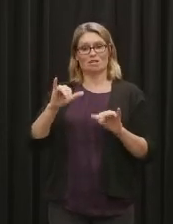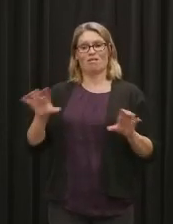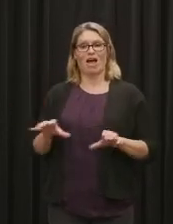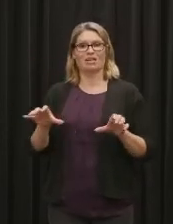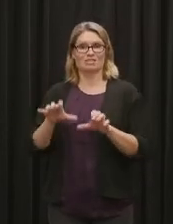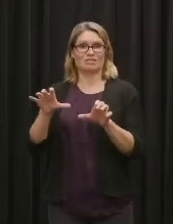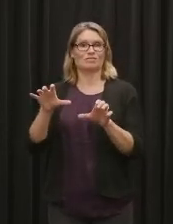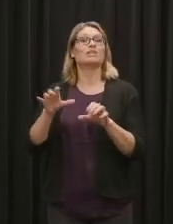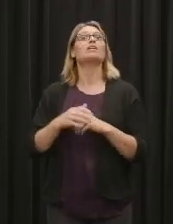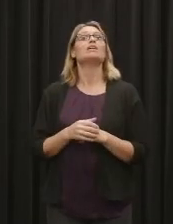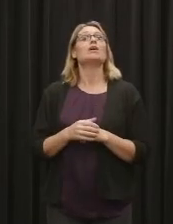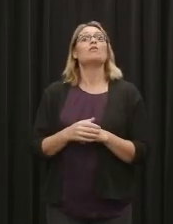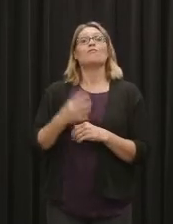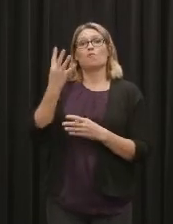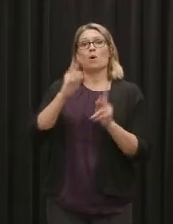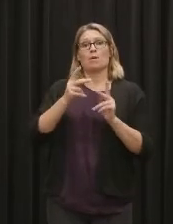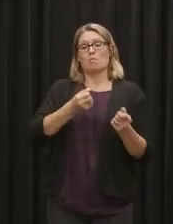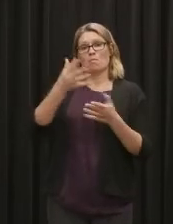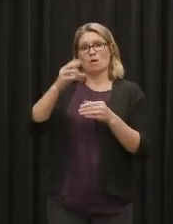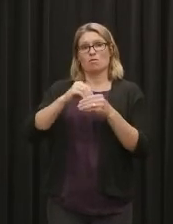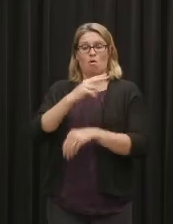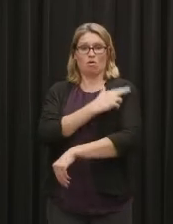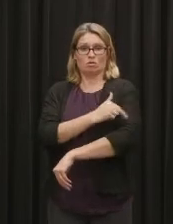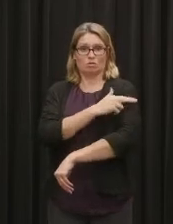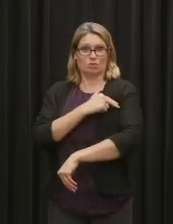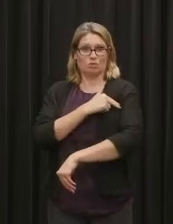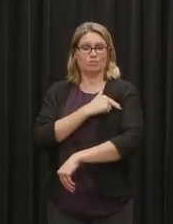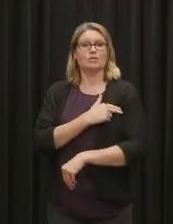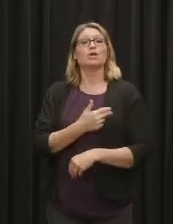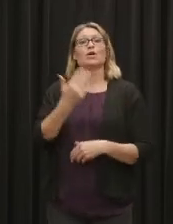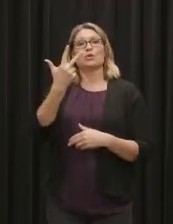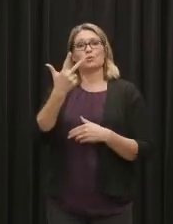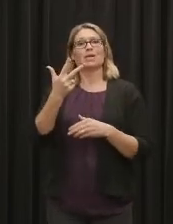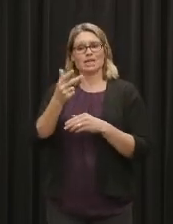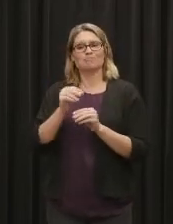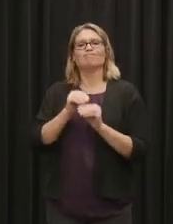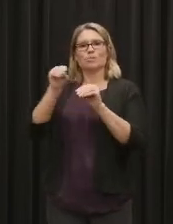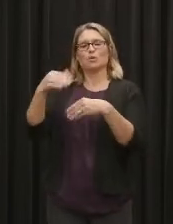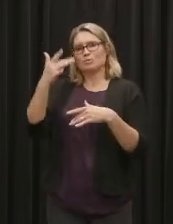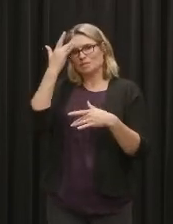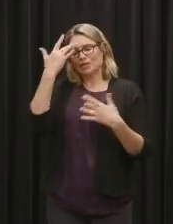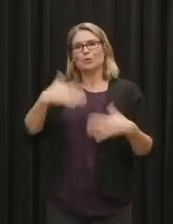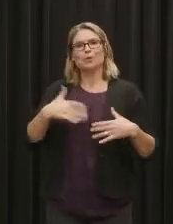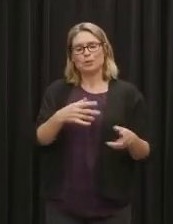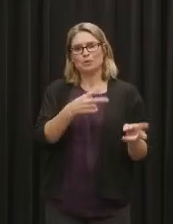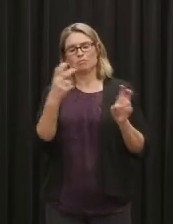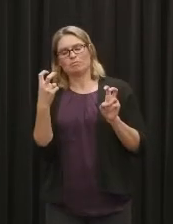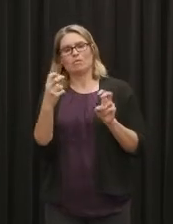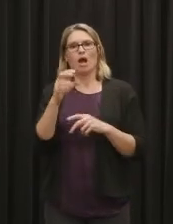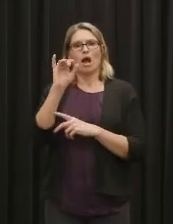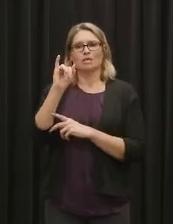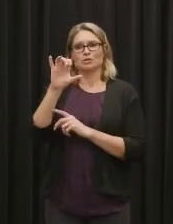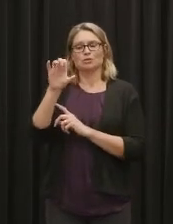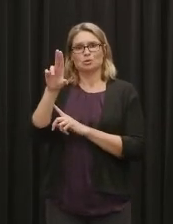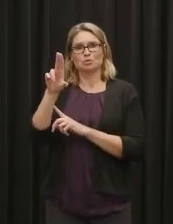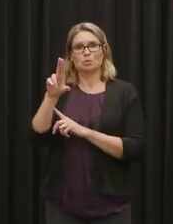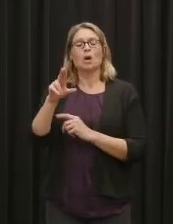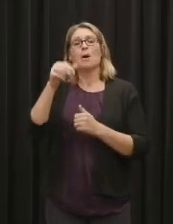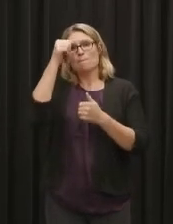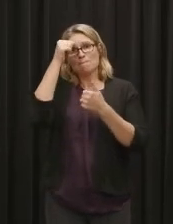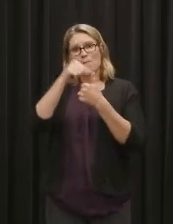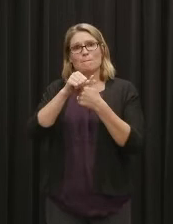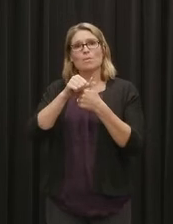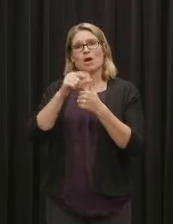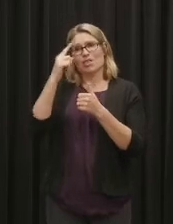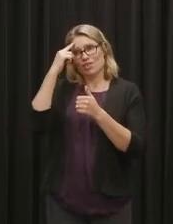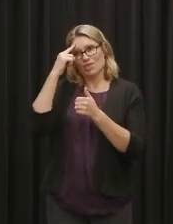province, with 4 individuals currently in the hospital, 3 of whom require intensive care. And I ask you again to keep all of these people in your thoughts